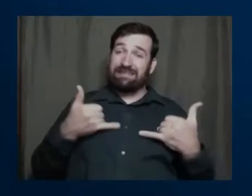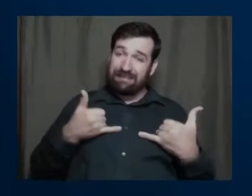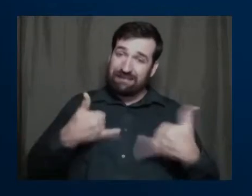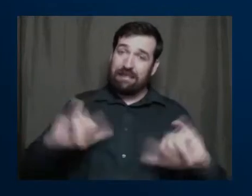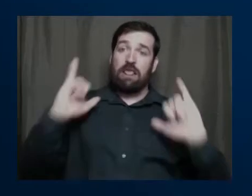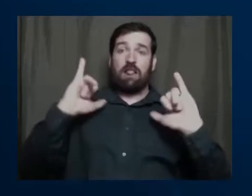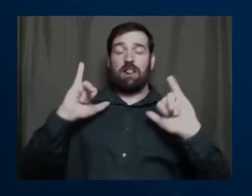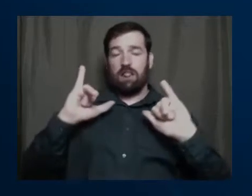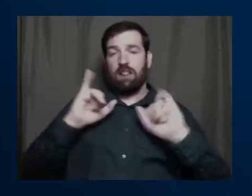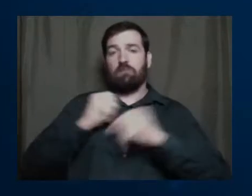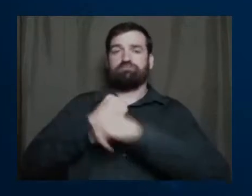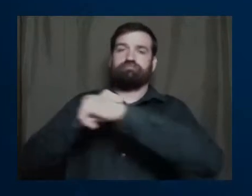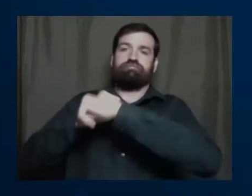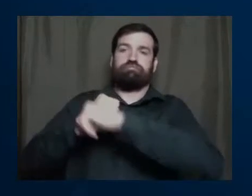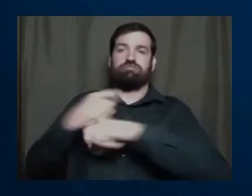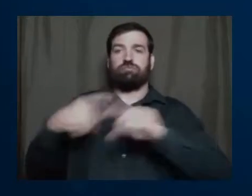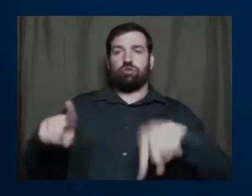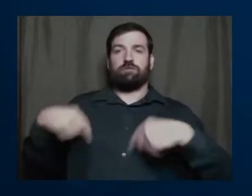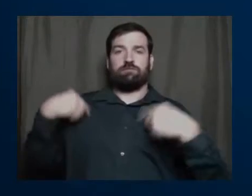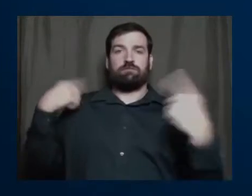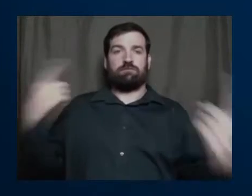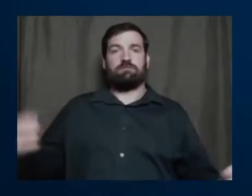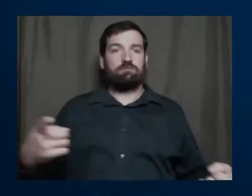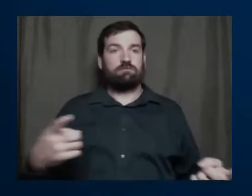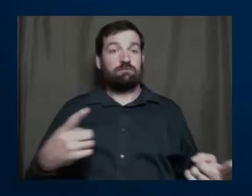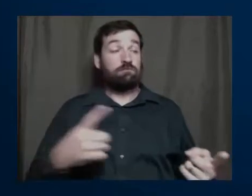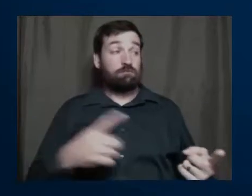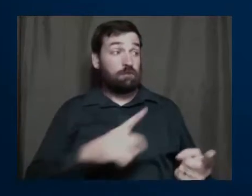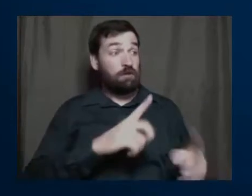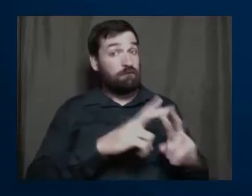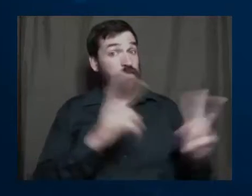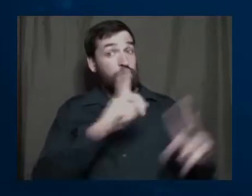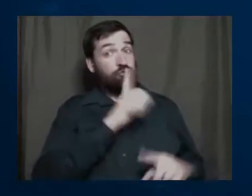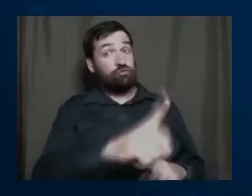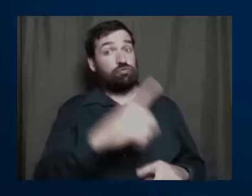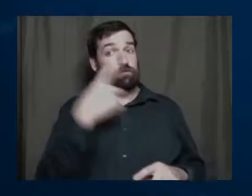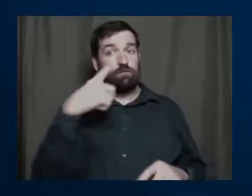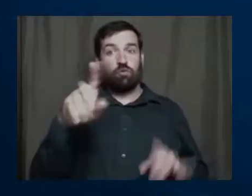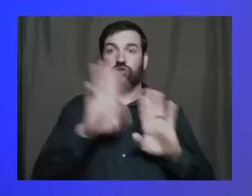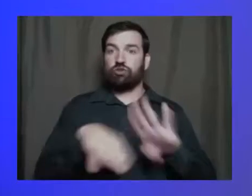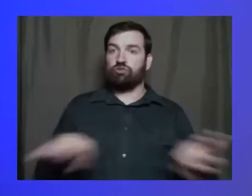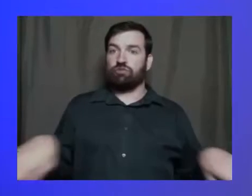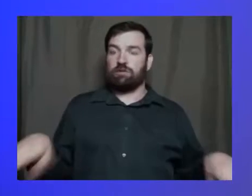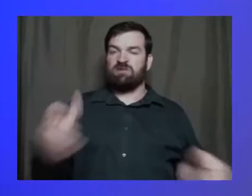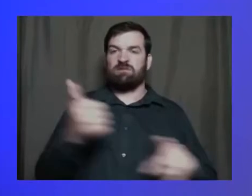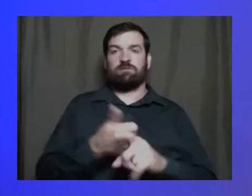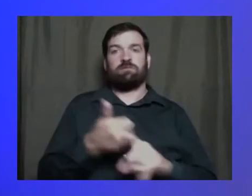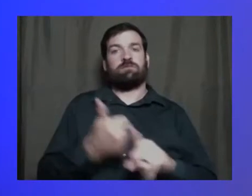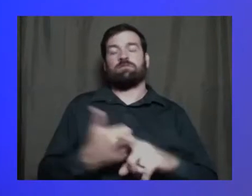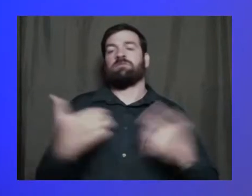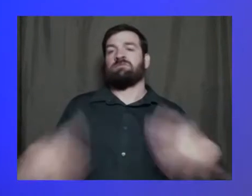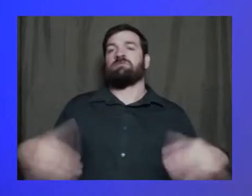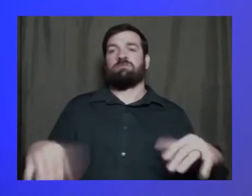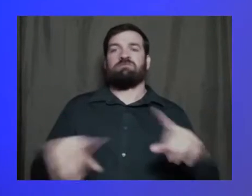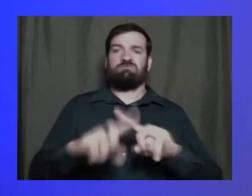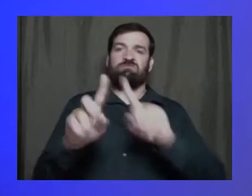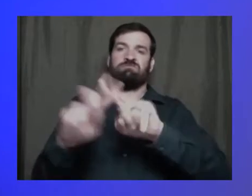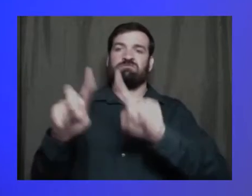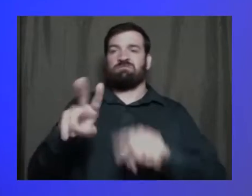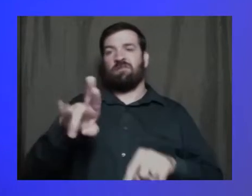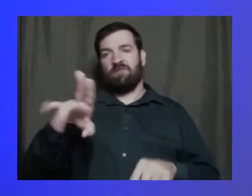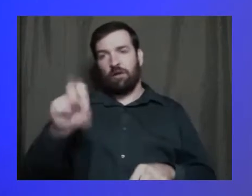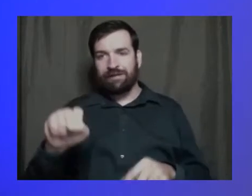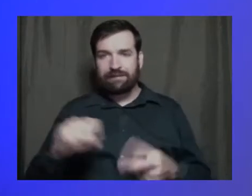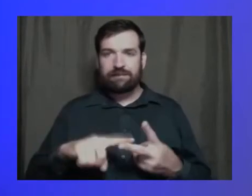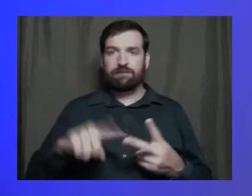is particularly true for children. Children encounter all sorts of bacteria, viruses, and a variety of things that probably many of